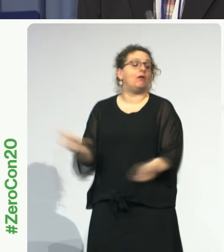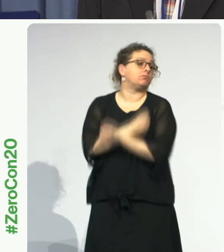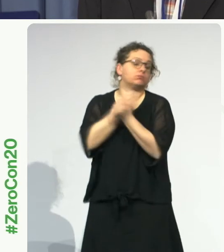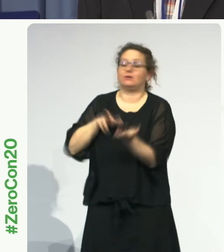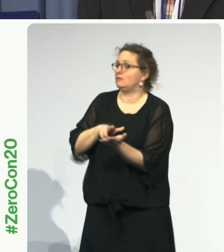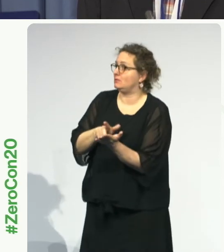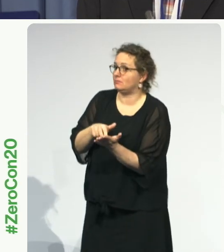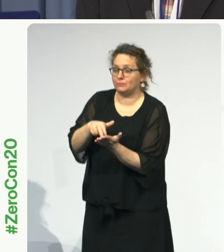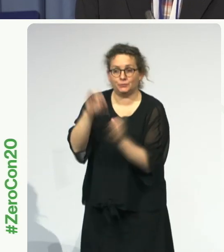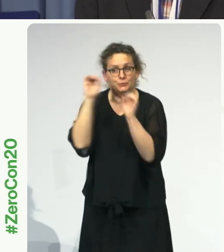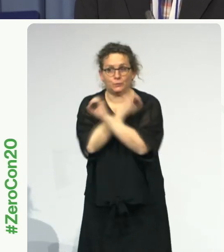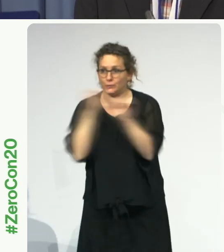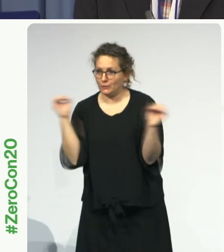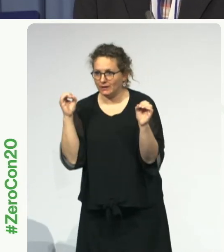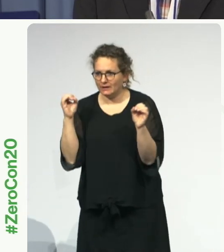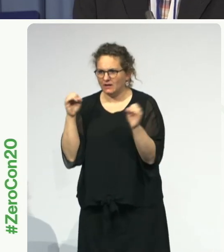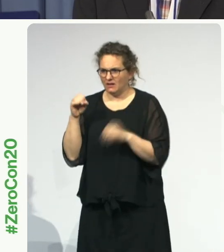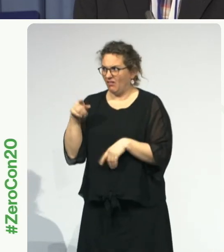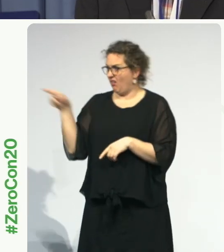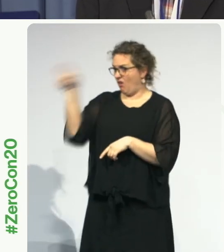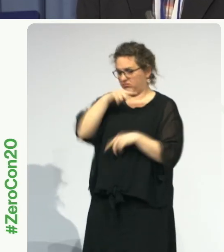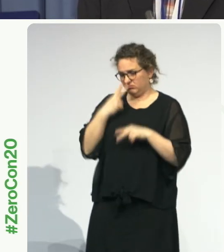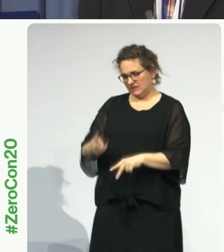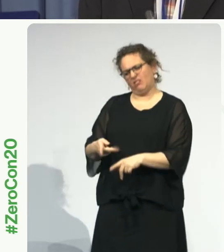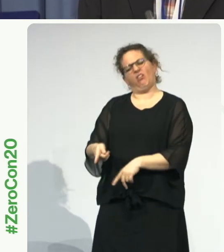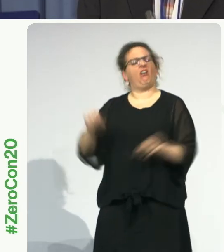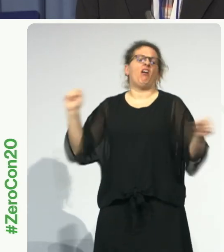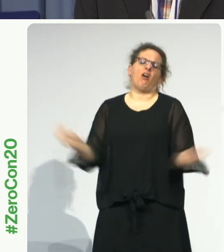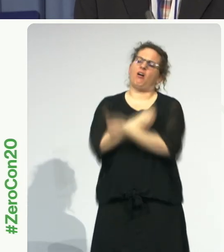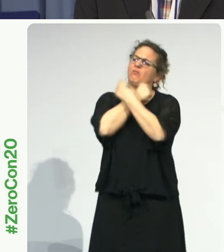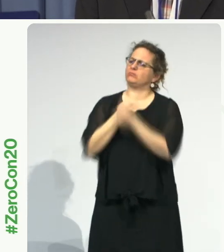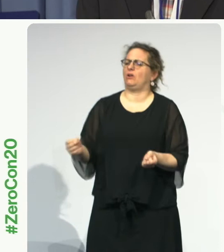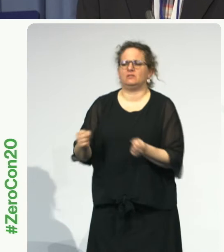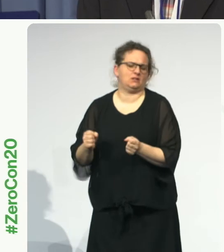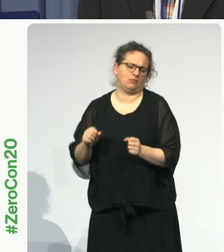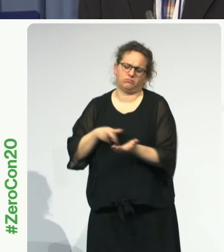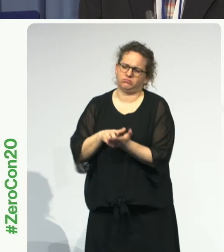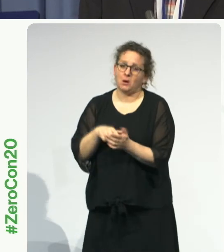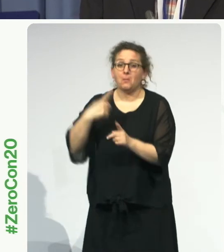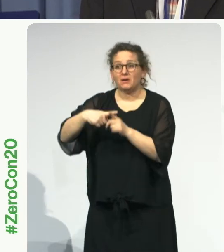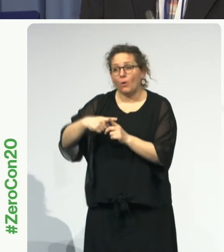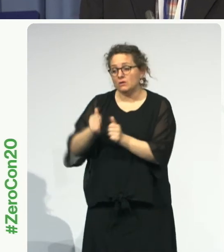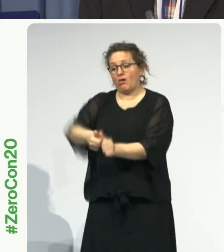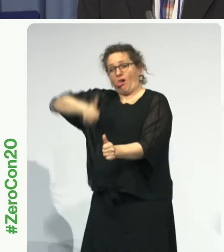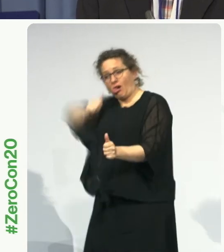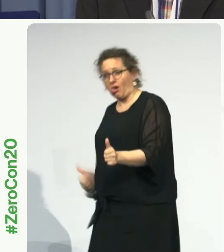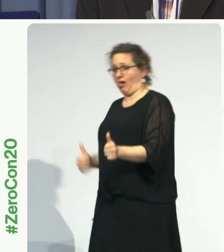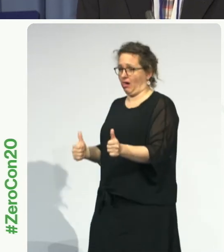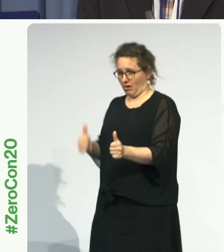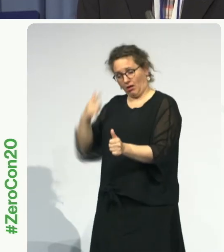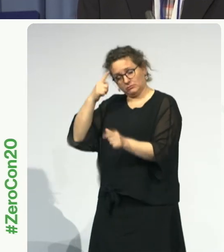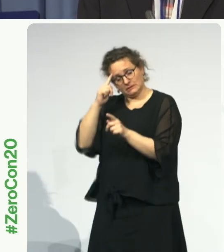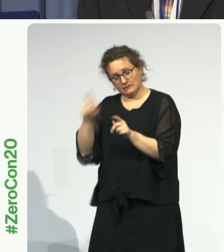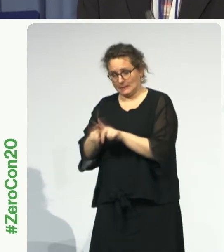nobody thought that he would be able to catch up with other students in a school class. But he really developed a